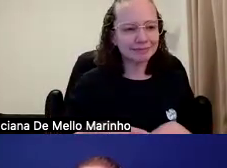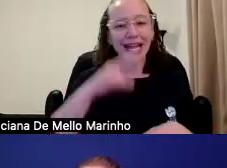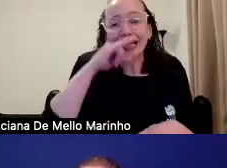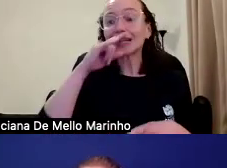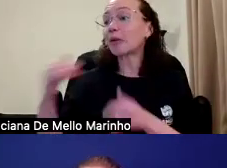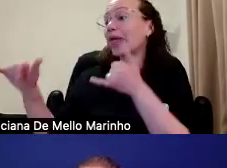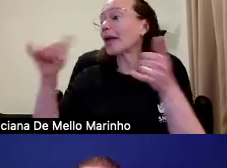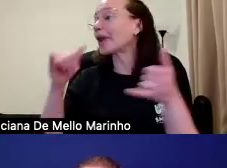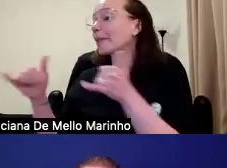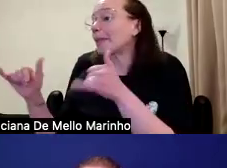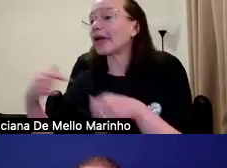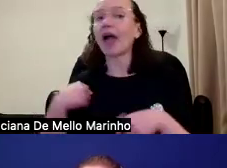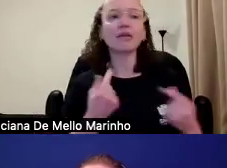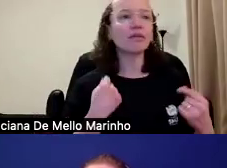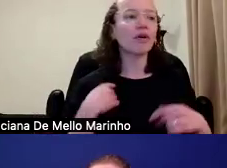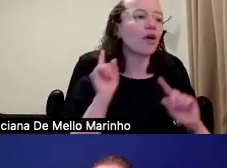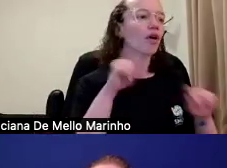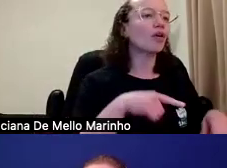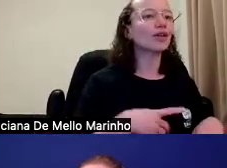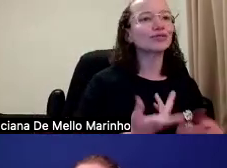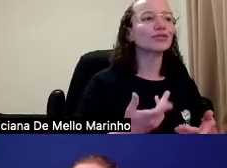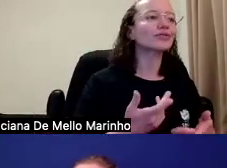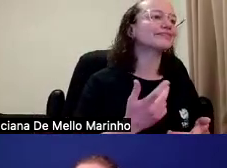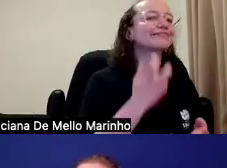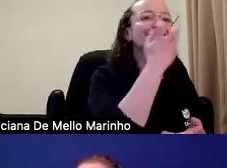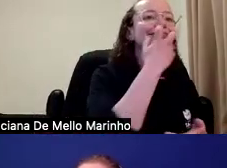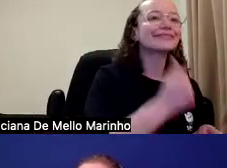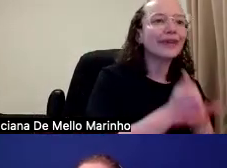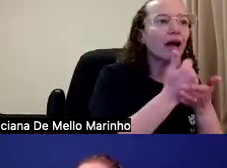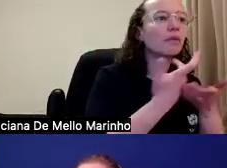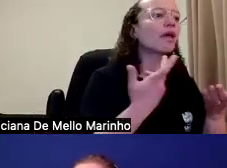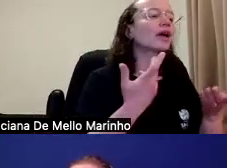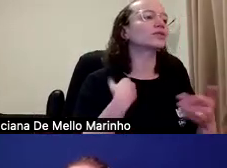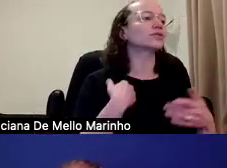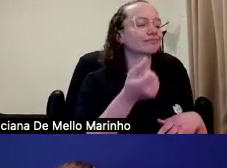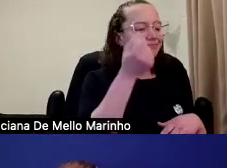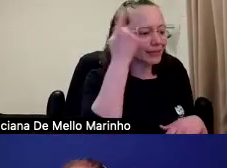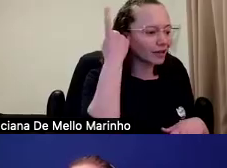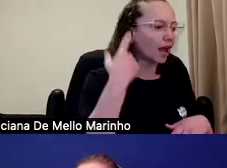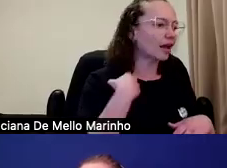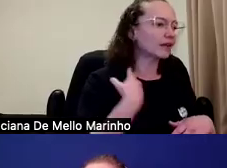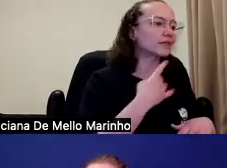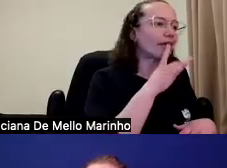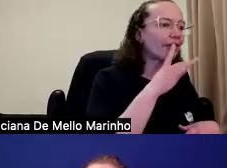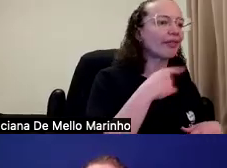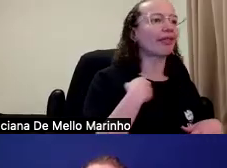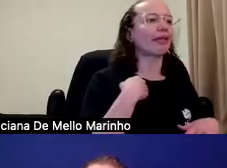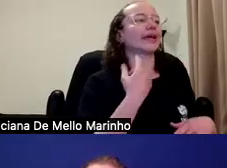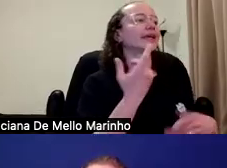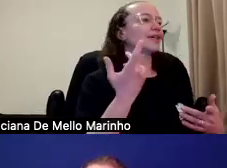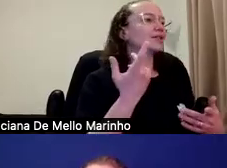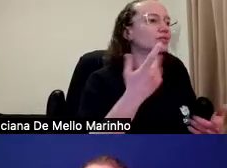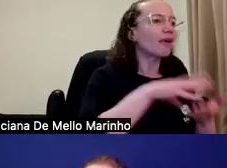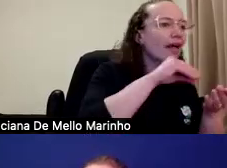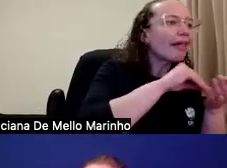on the oral therapy was a lot. Kids are playing and playing, and what am I doing? I'm going to speech therapy. I'm,